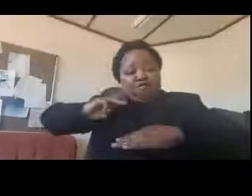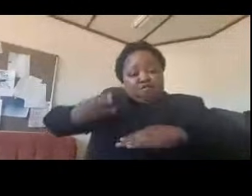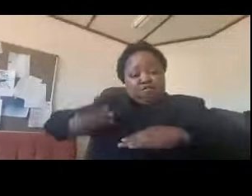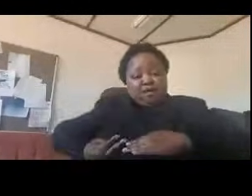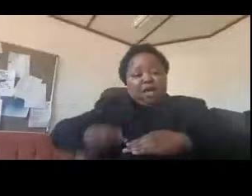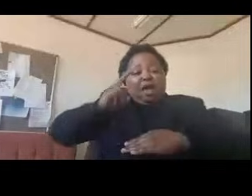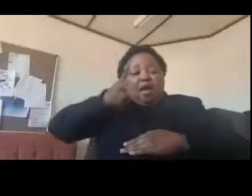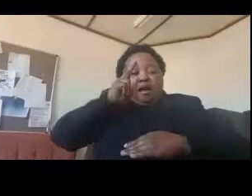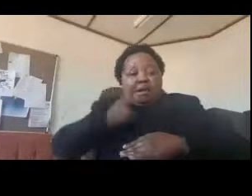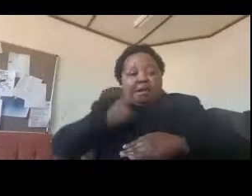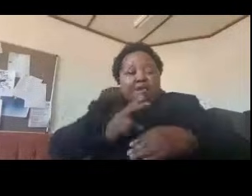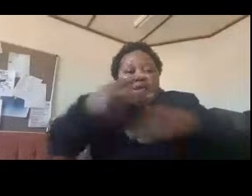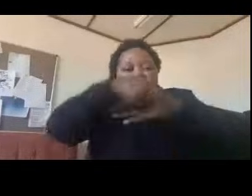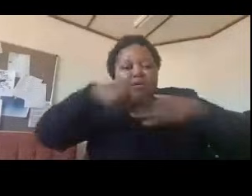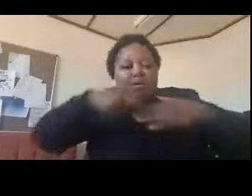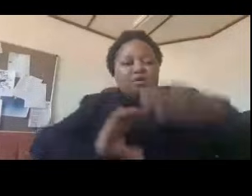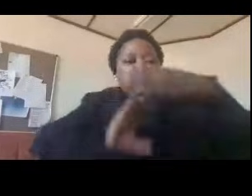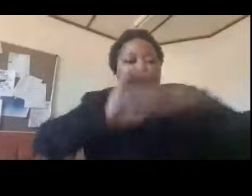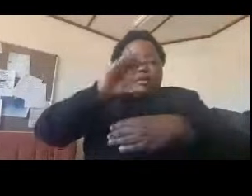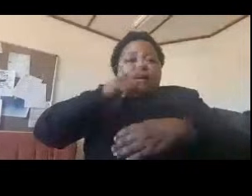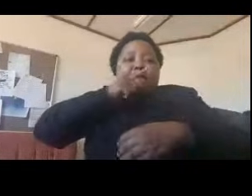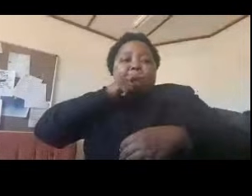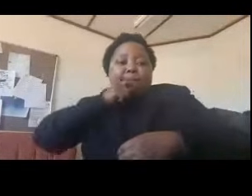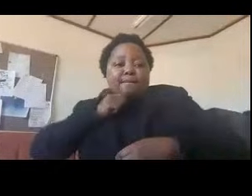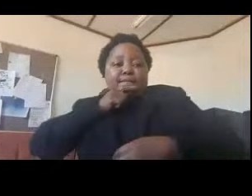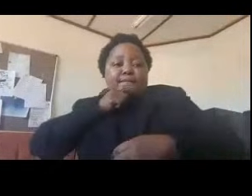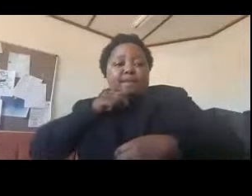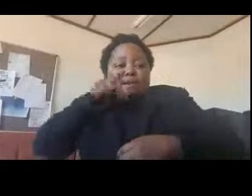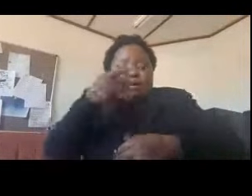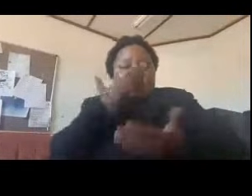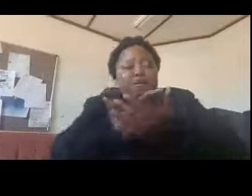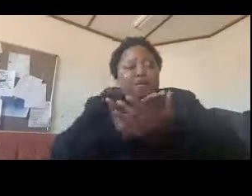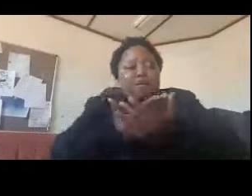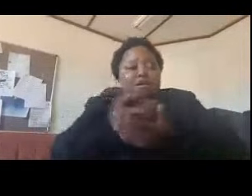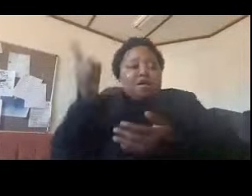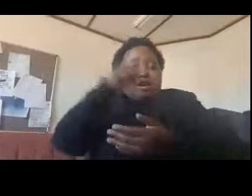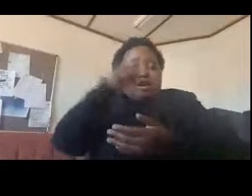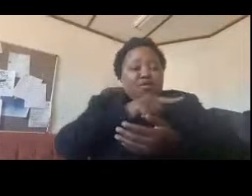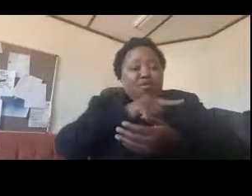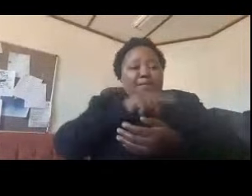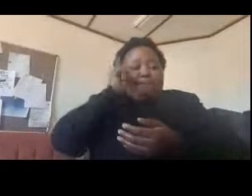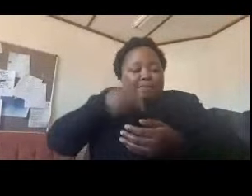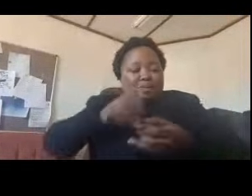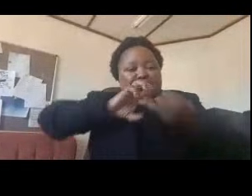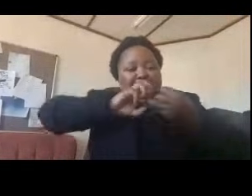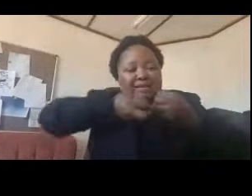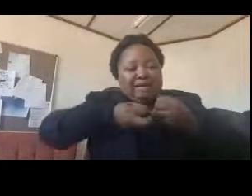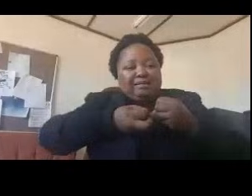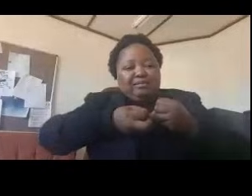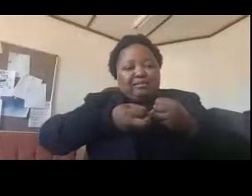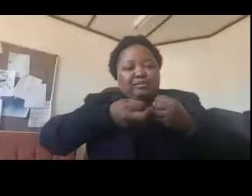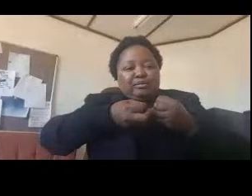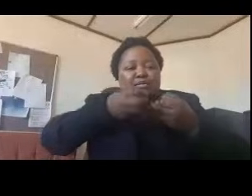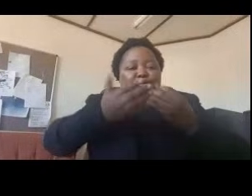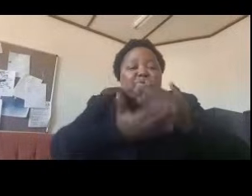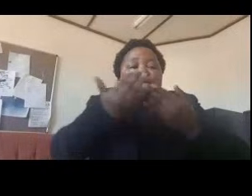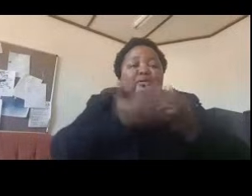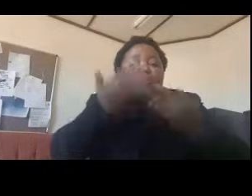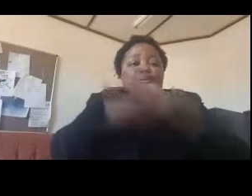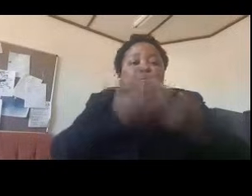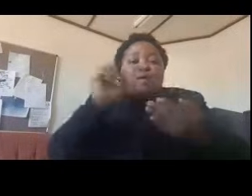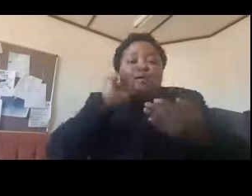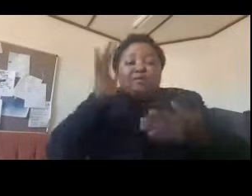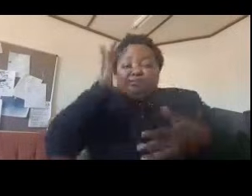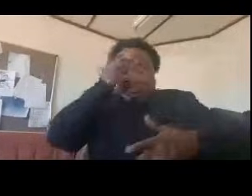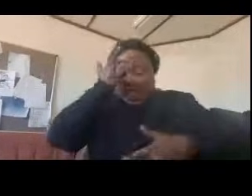The man gets help, not just a jail sentence. We treat the disease, not the system, the symptoms, sorry. The